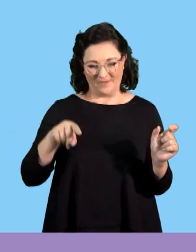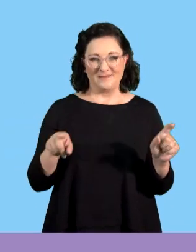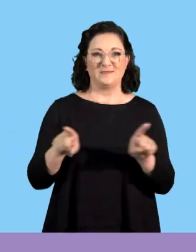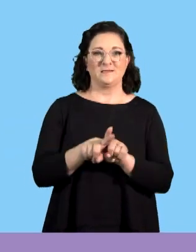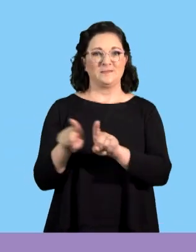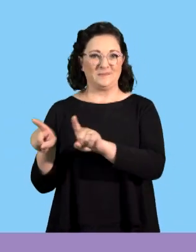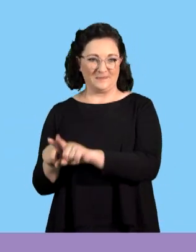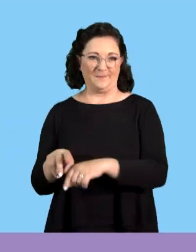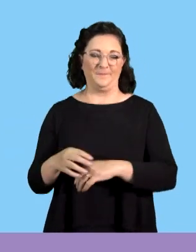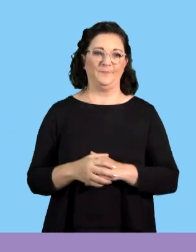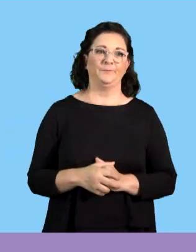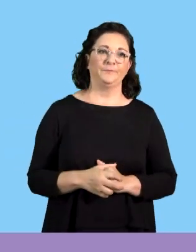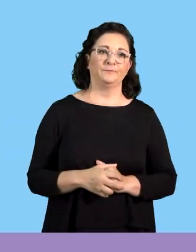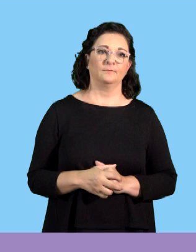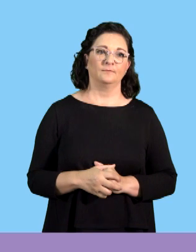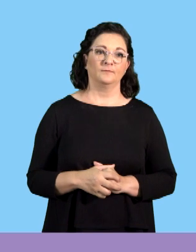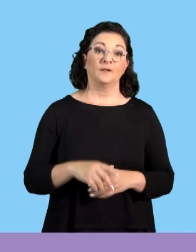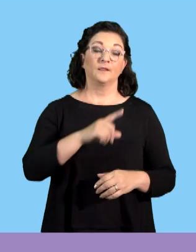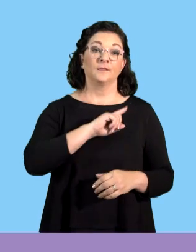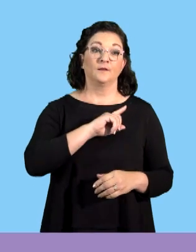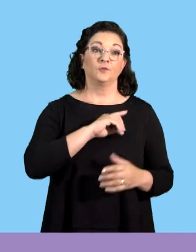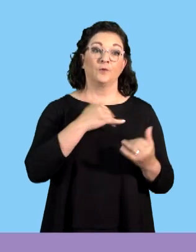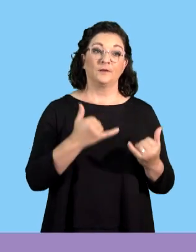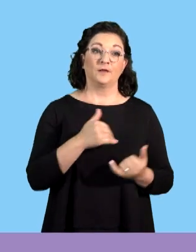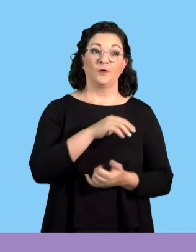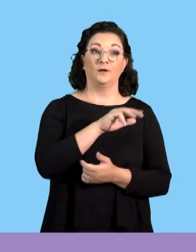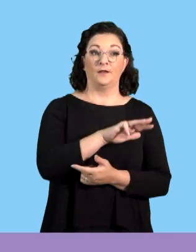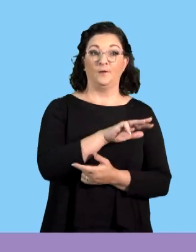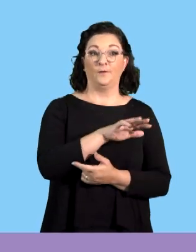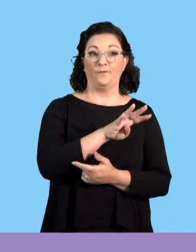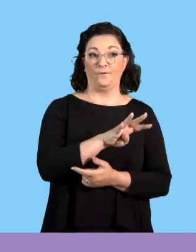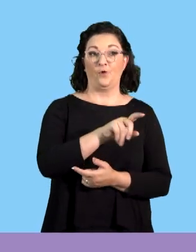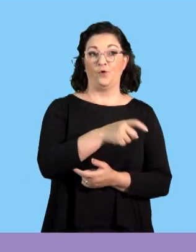of decimals for us to do this. Now this would be